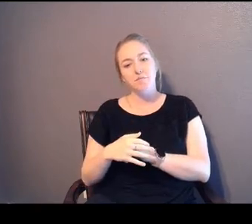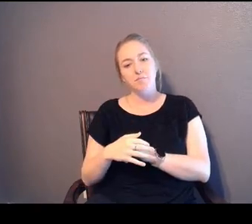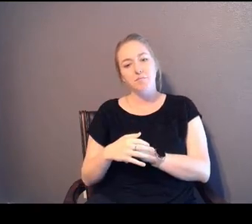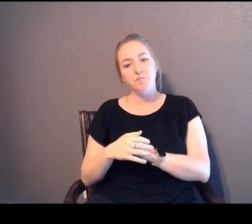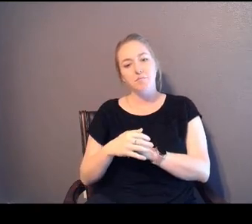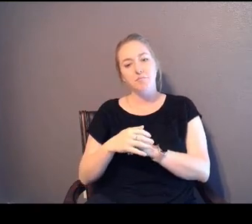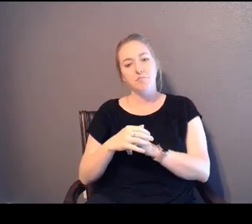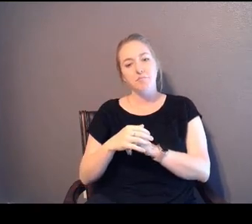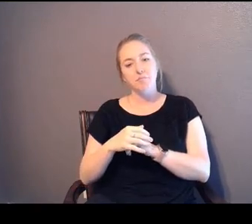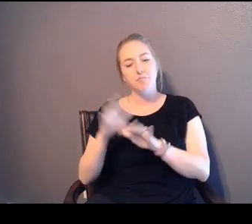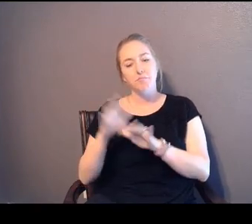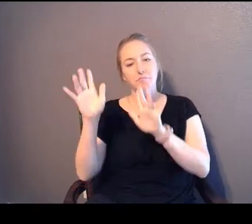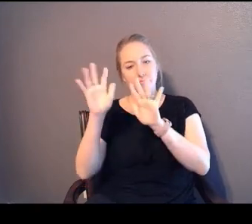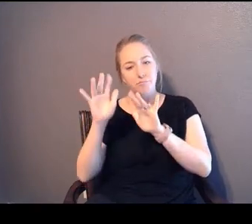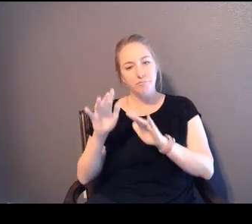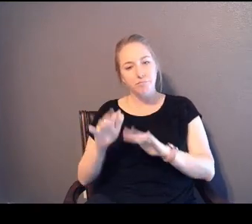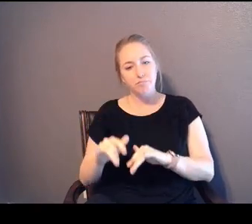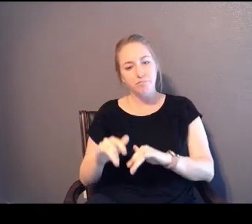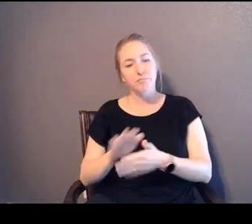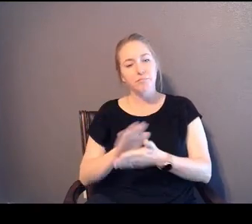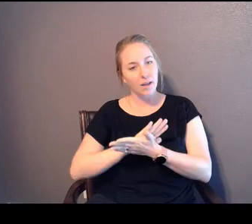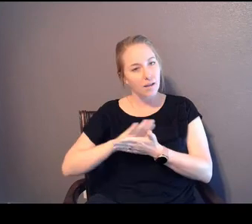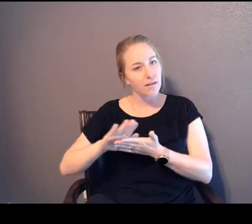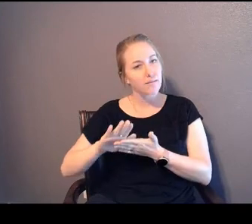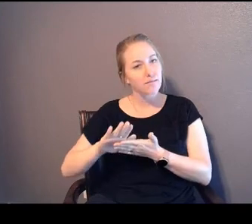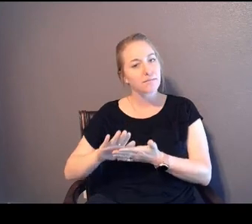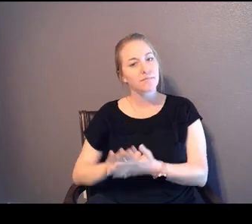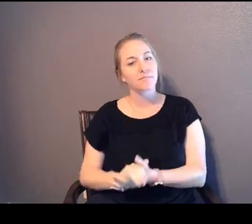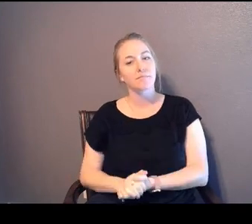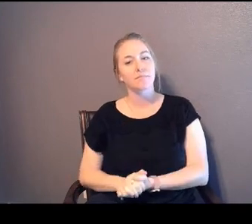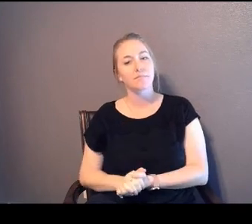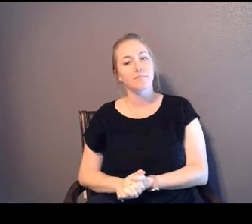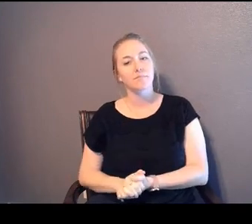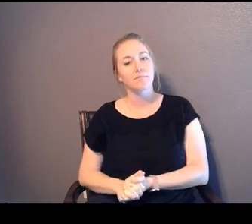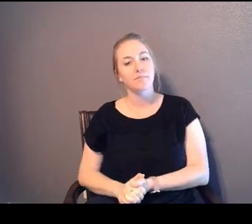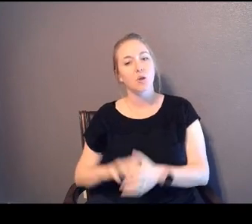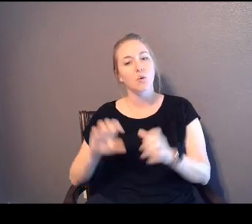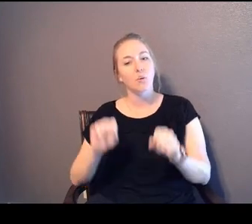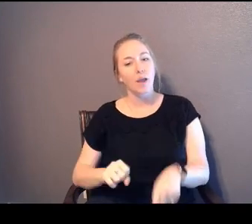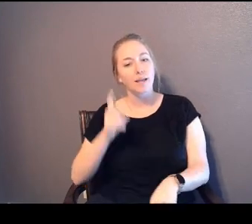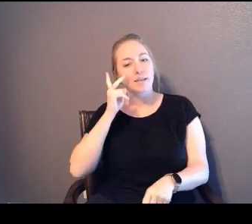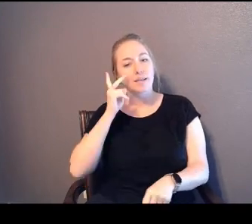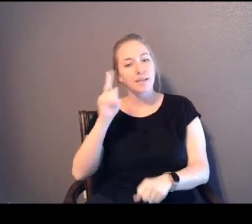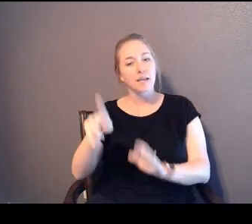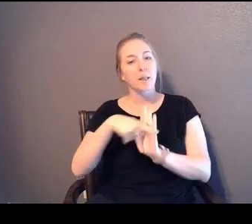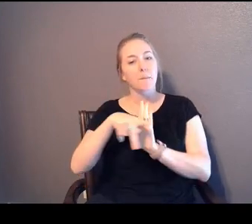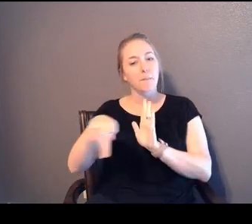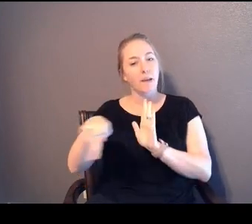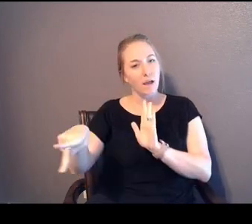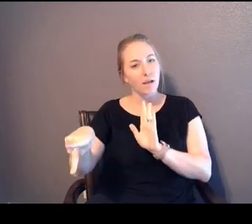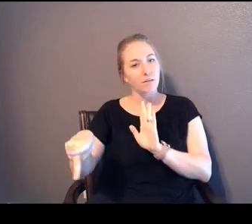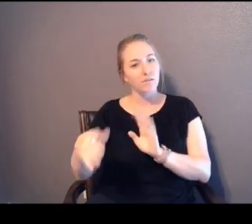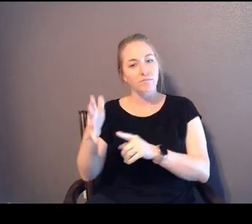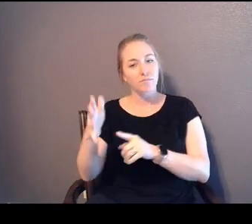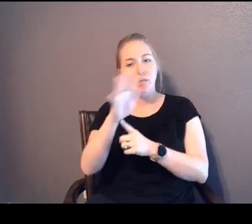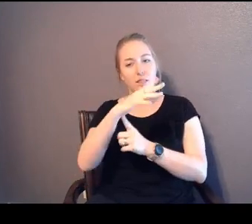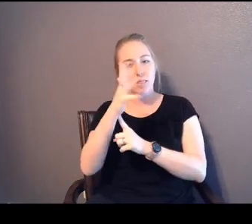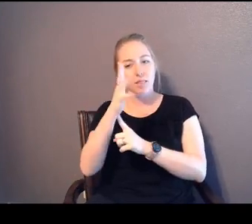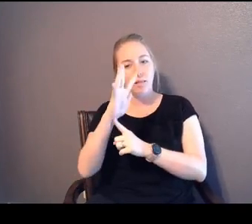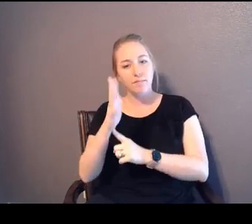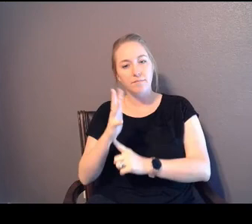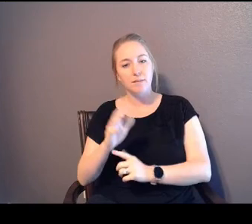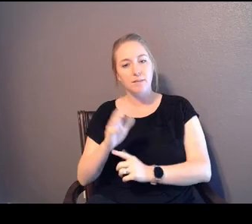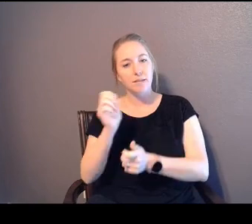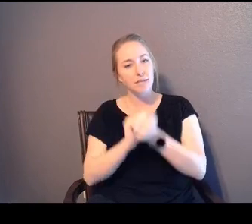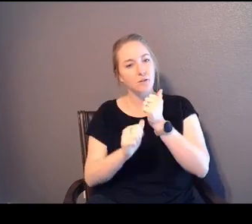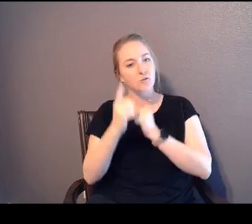That's nice. We can see the pattern of the leaves, but each one is its own leaf. It's kind of getting